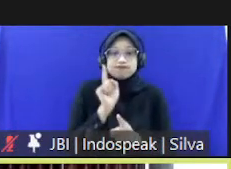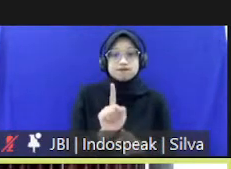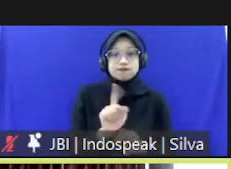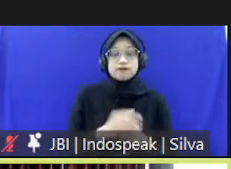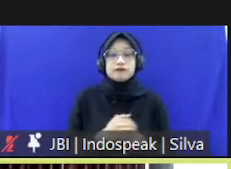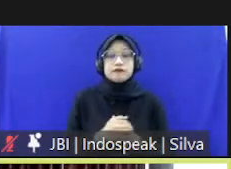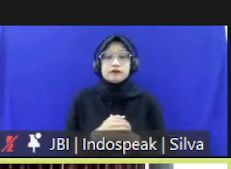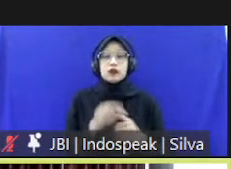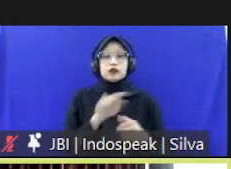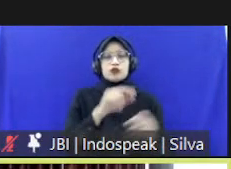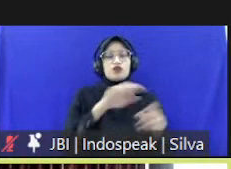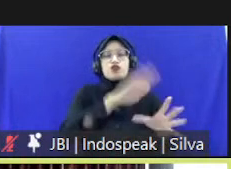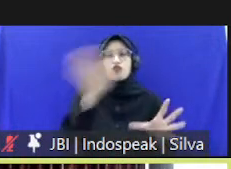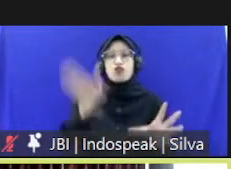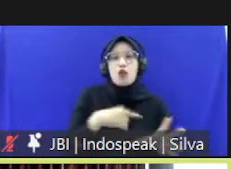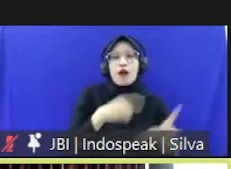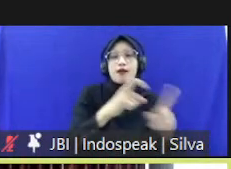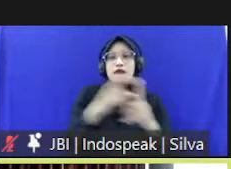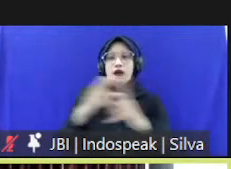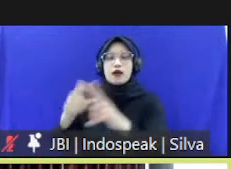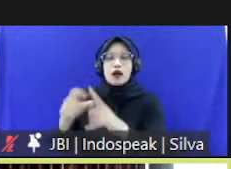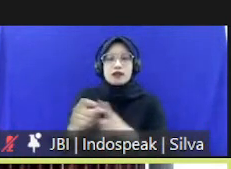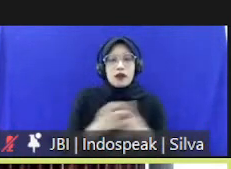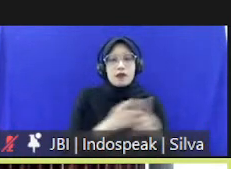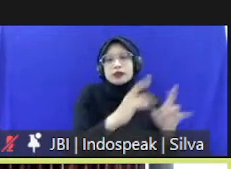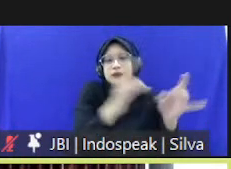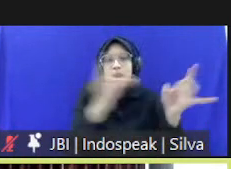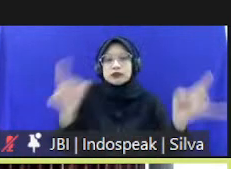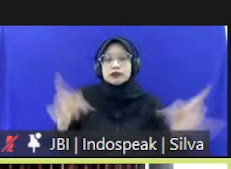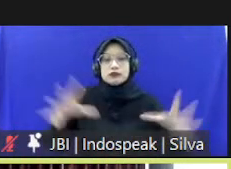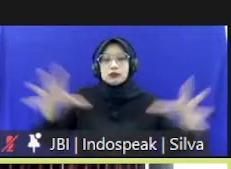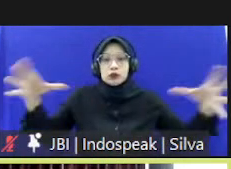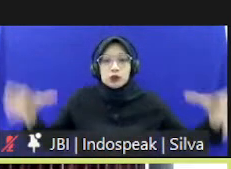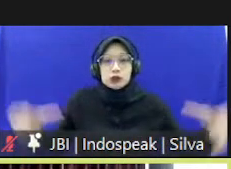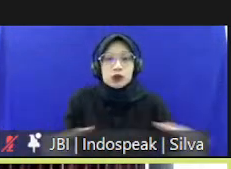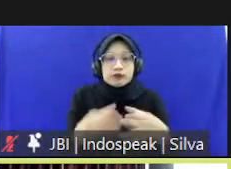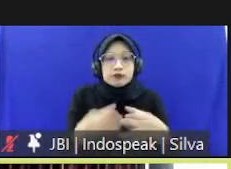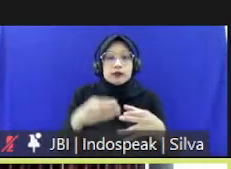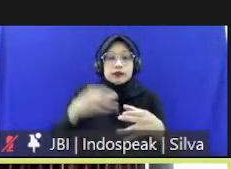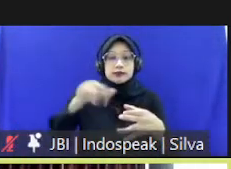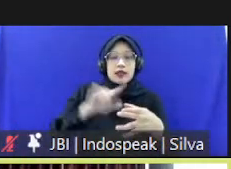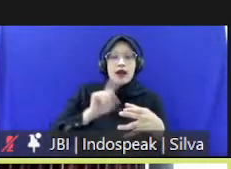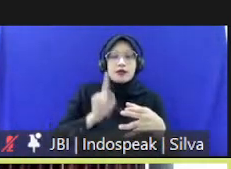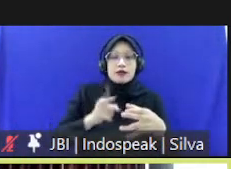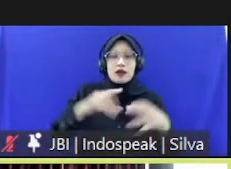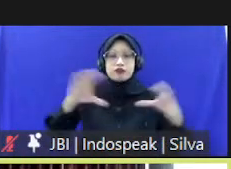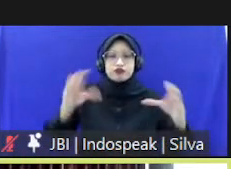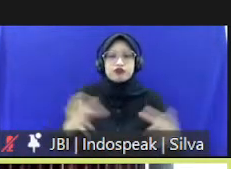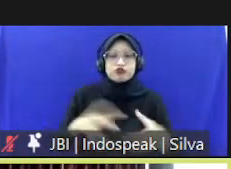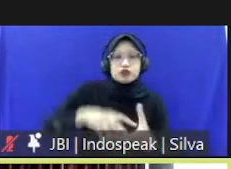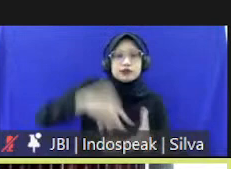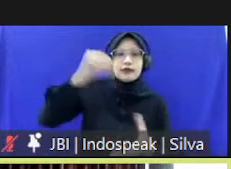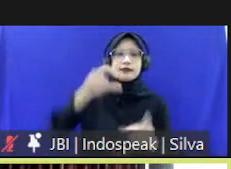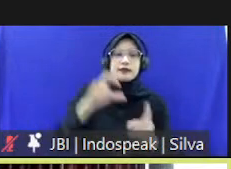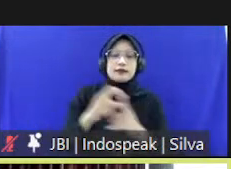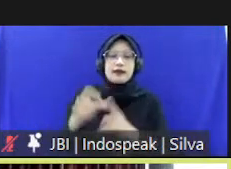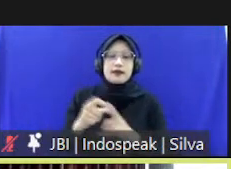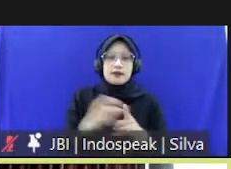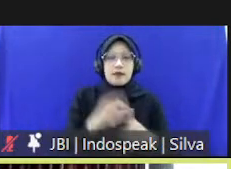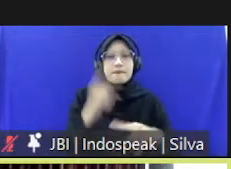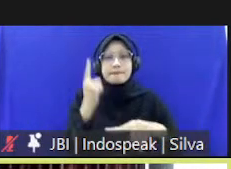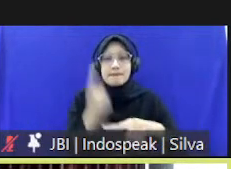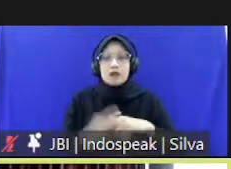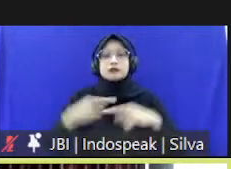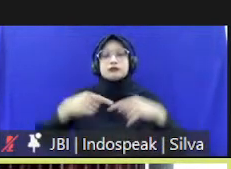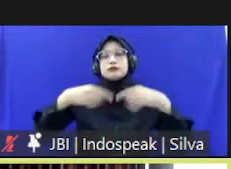and all execution, evaluation, and monitoring between the central and the local government, they need high quality data.